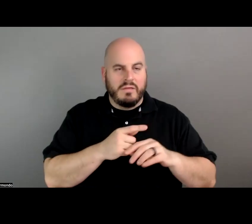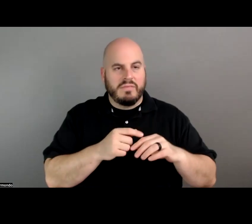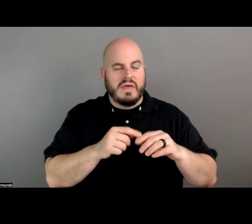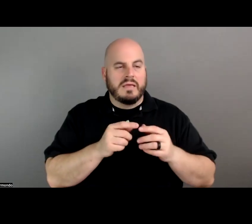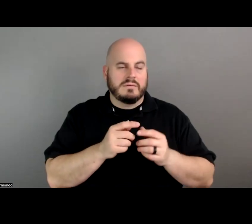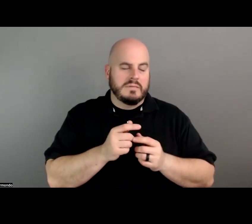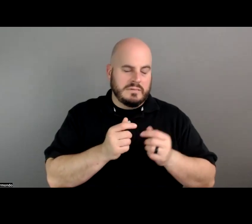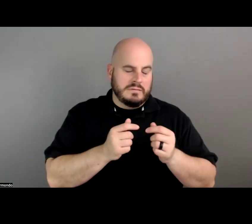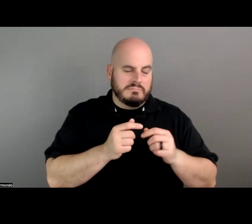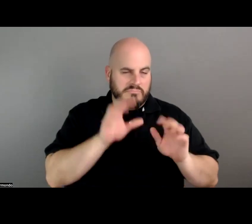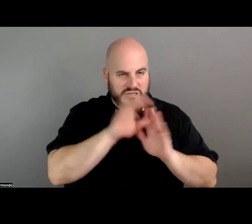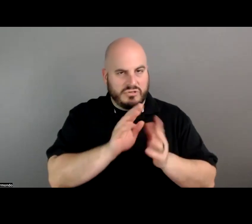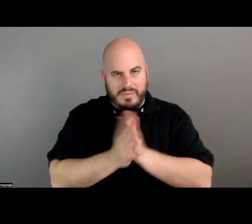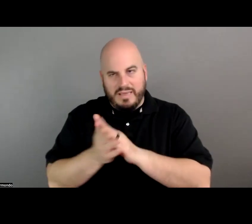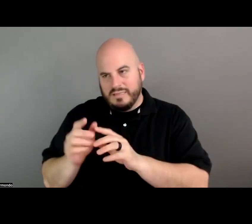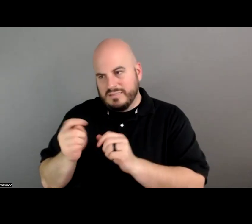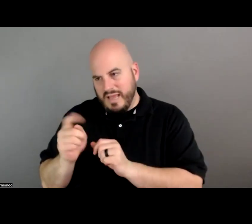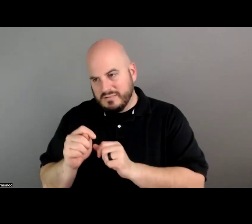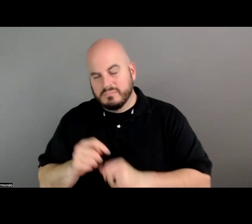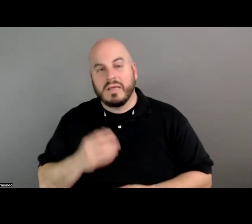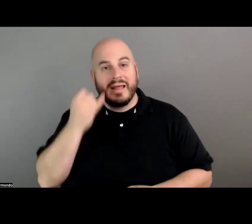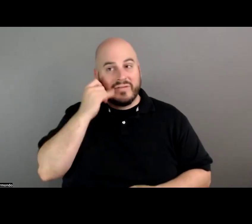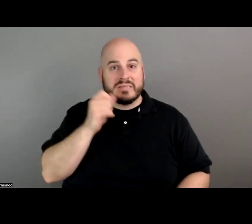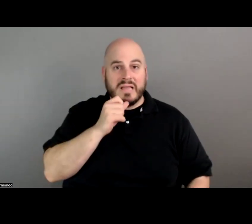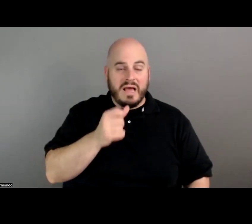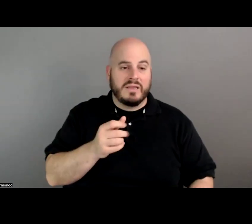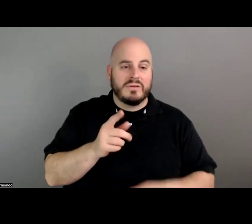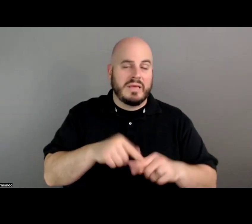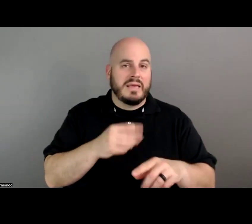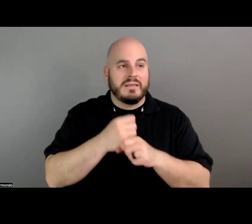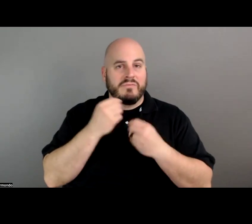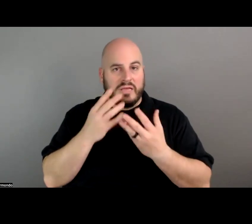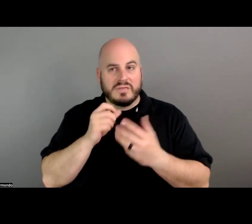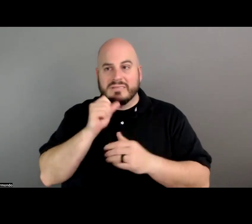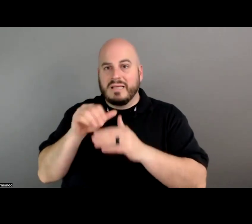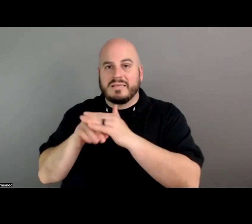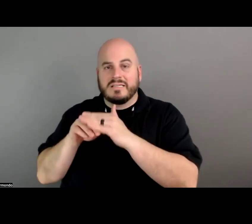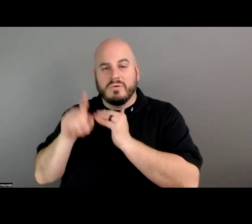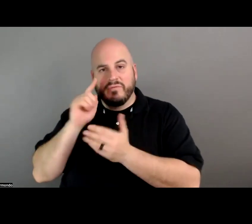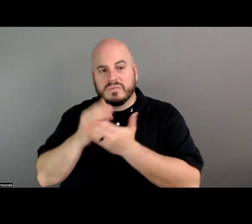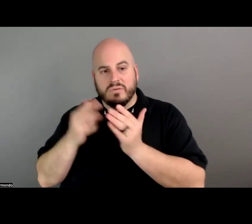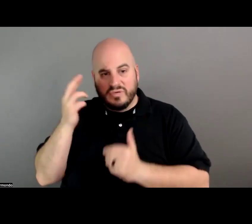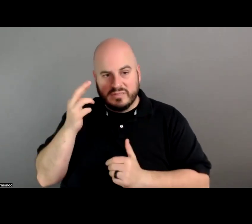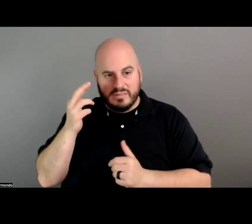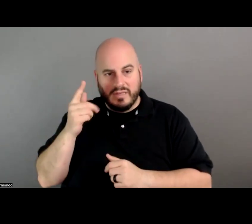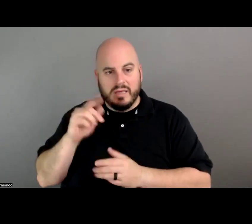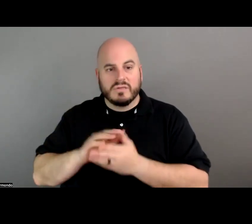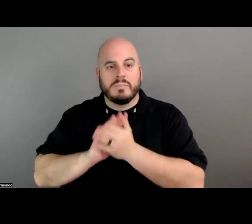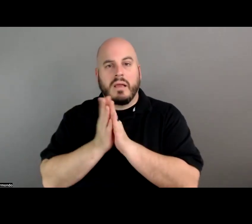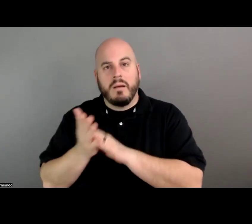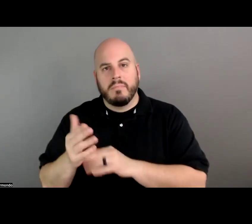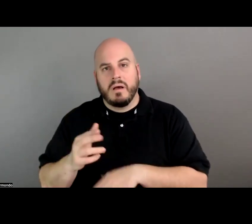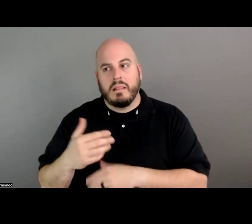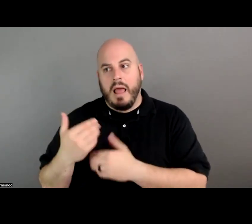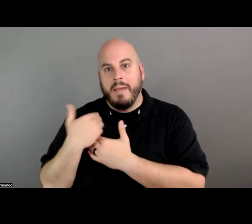clear. But if it's not, and we can't get that information and it's inaccessible for some reason, that's going to be a liability for the university